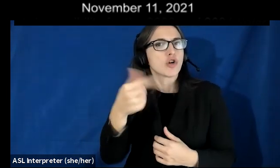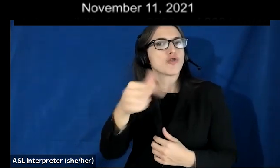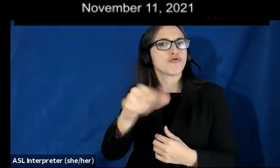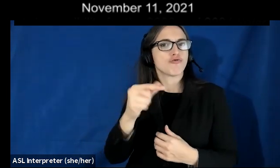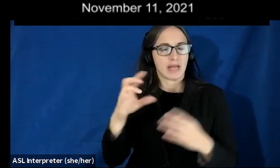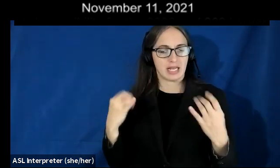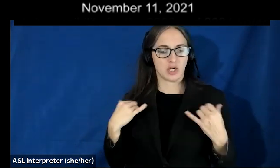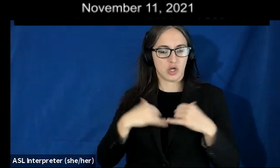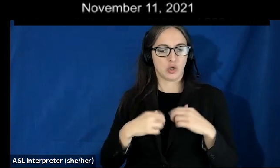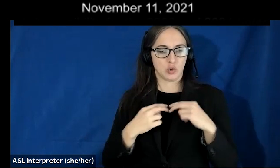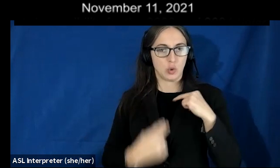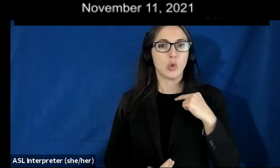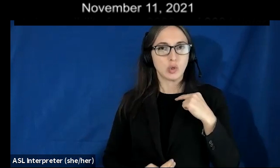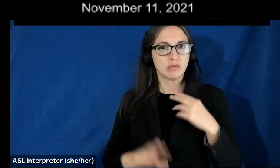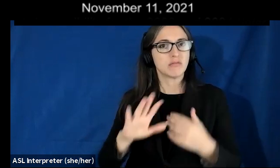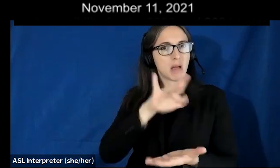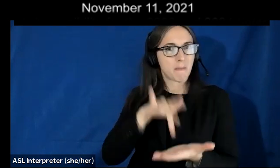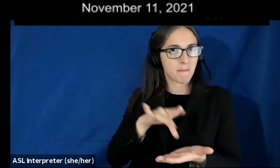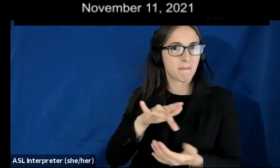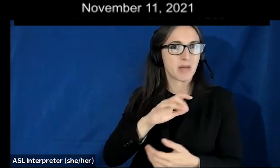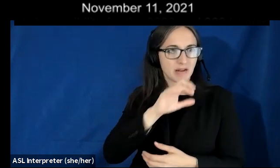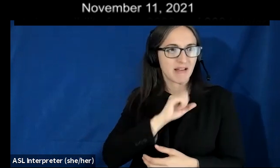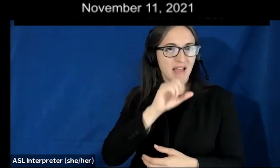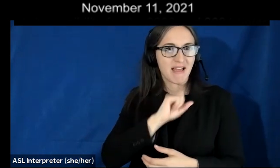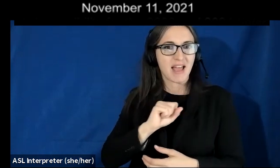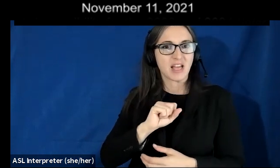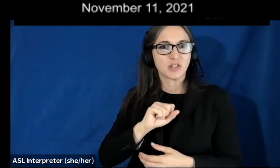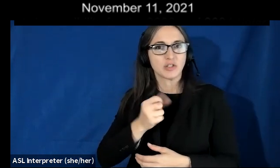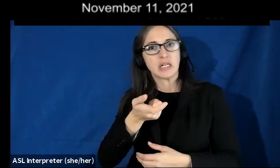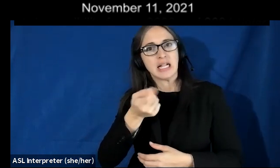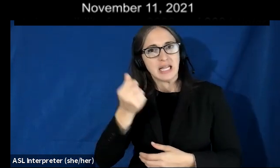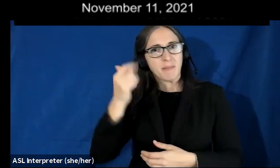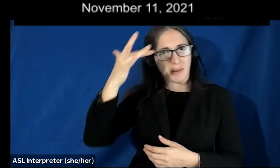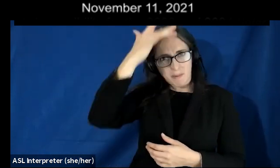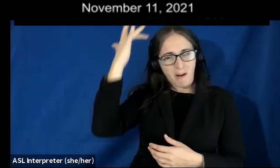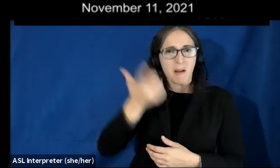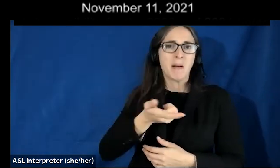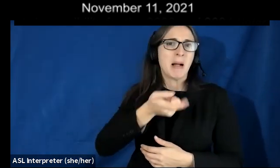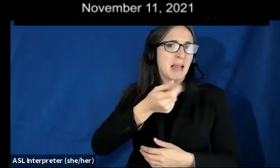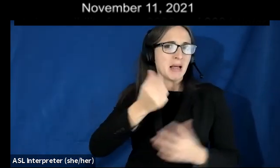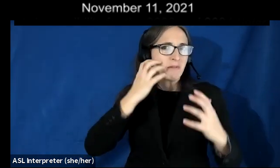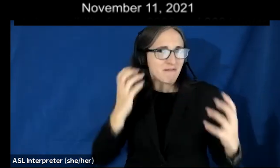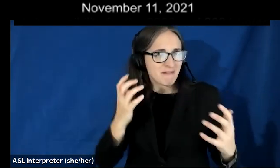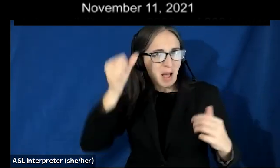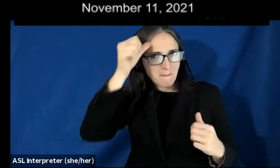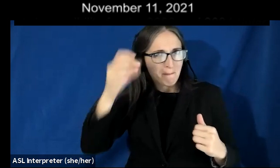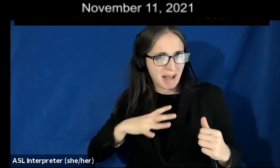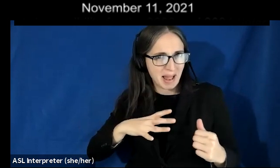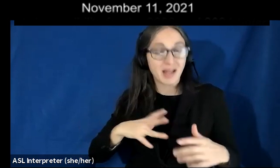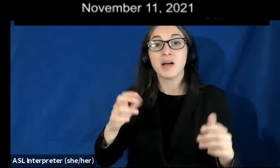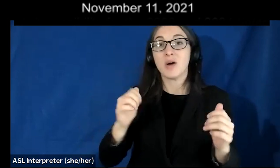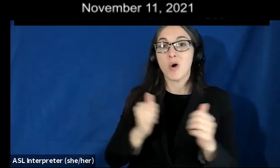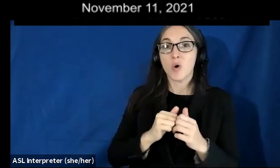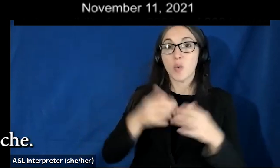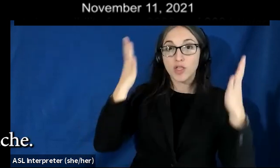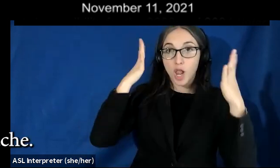middle-aged, slightly bald, and slightly fat male. With long brown